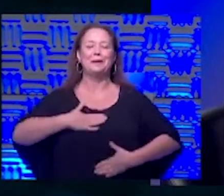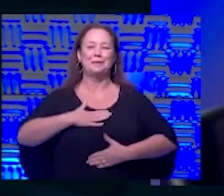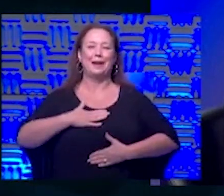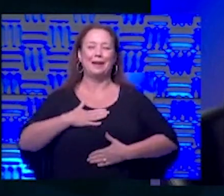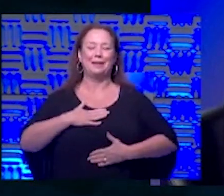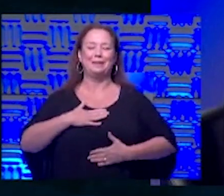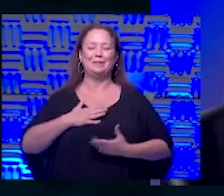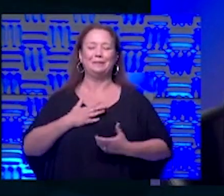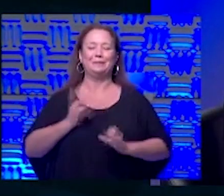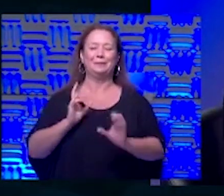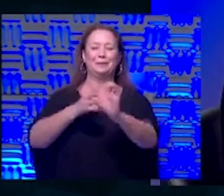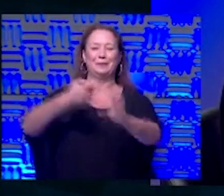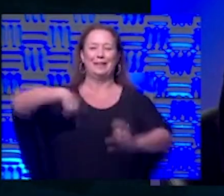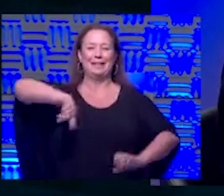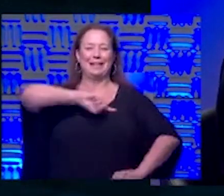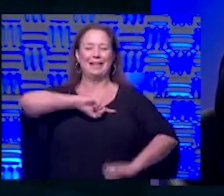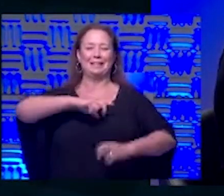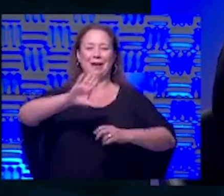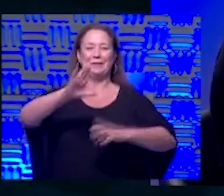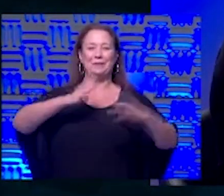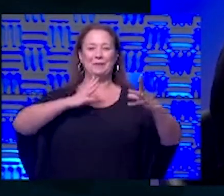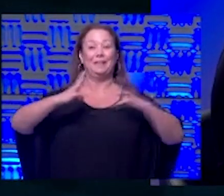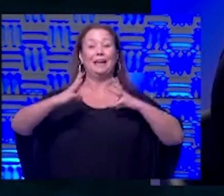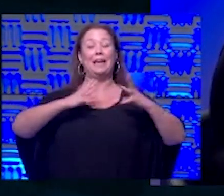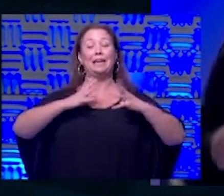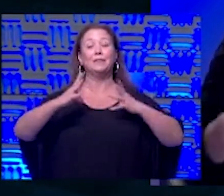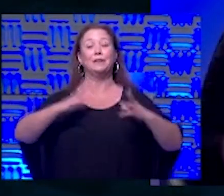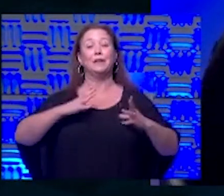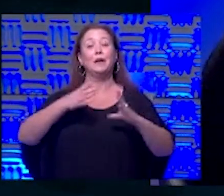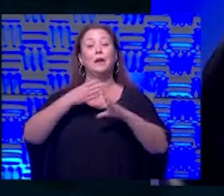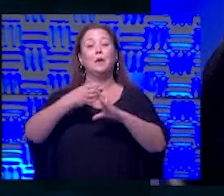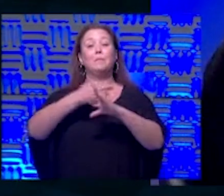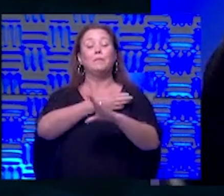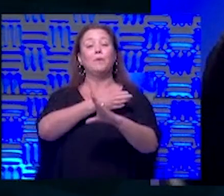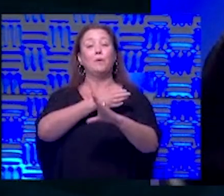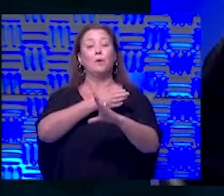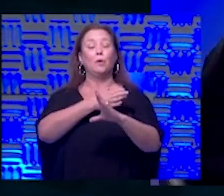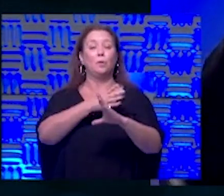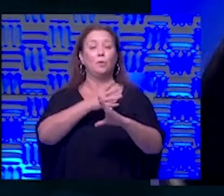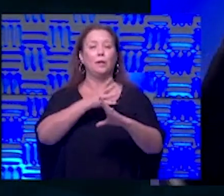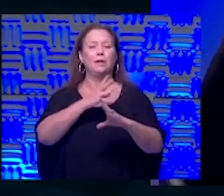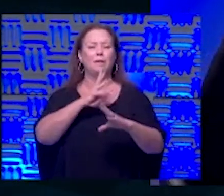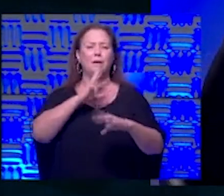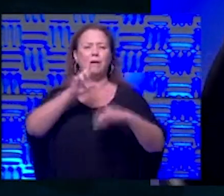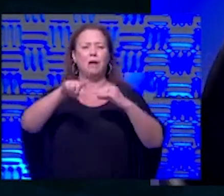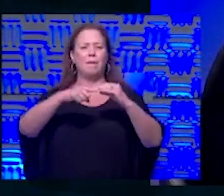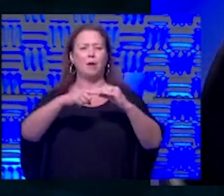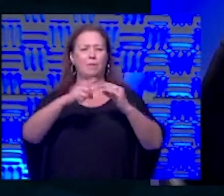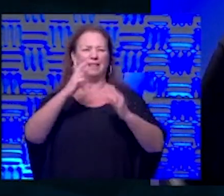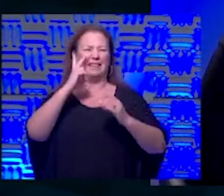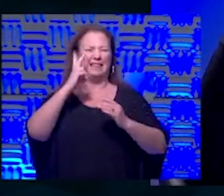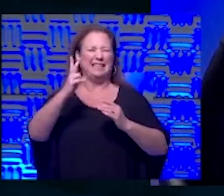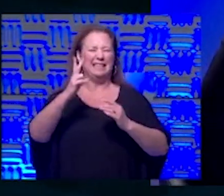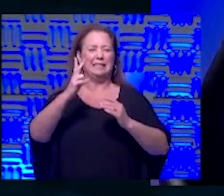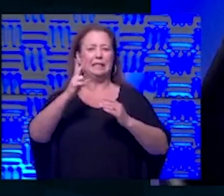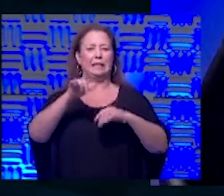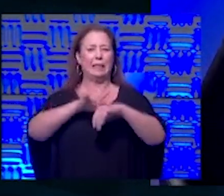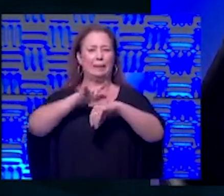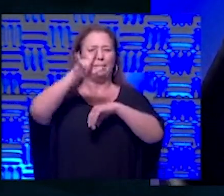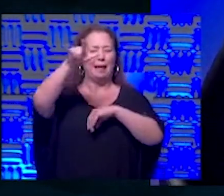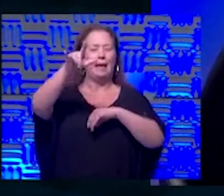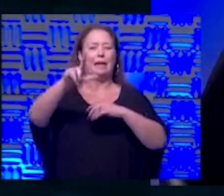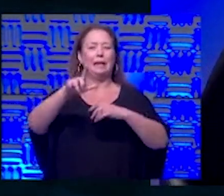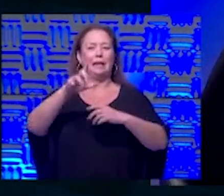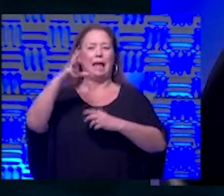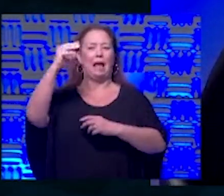you hanging out with us a little bit on your vacation. Before we get to some of those things that you're seeing out there while you've been on the road and in a plane